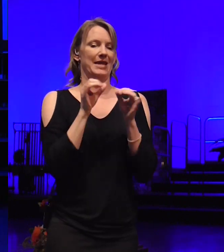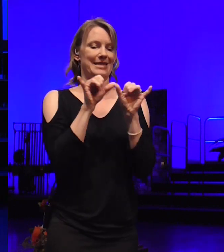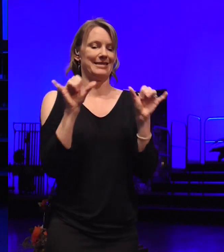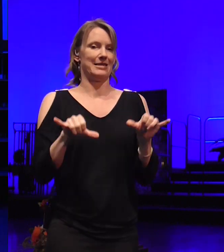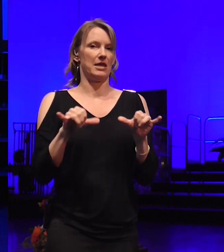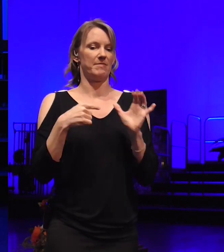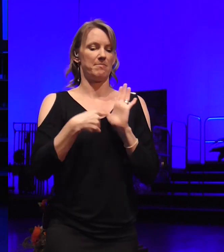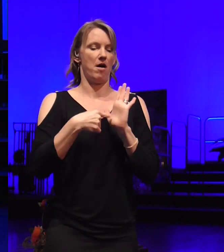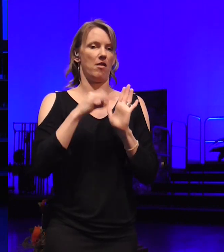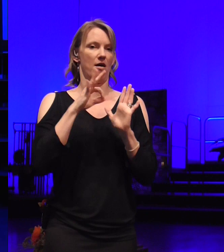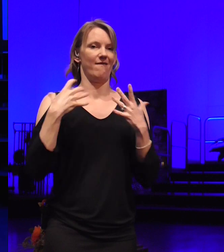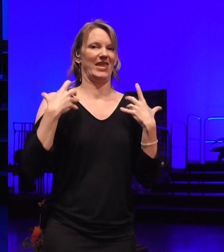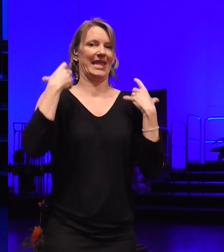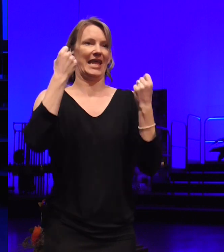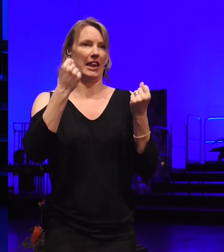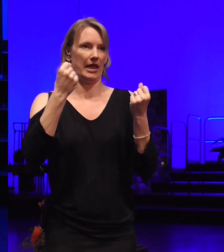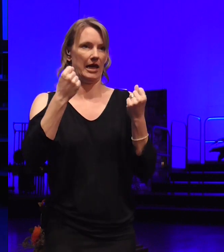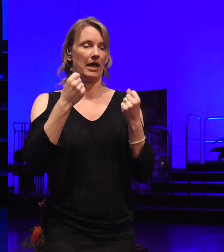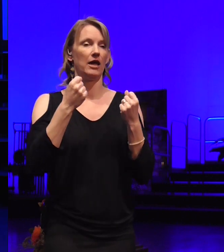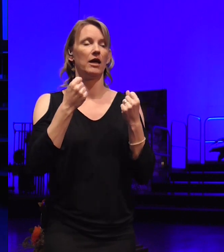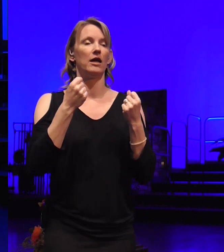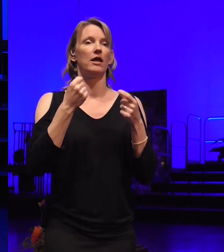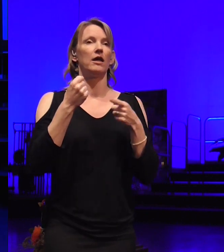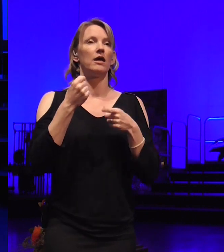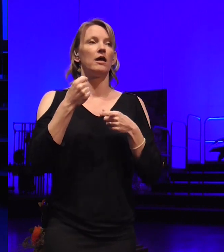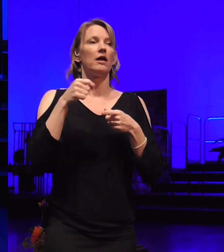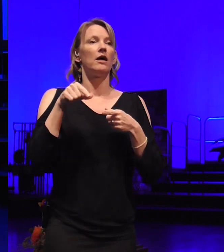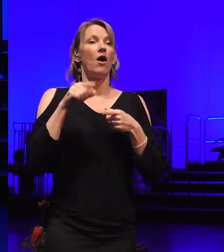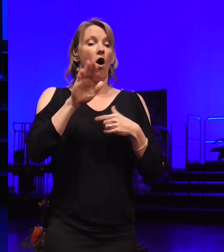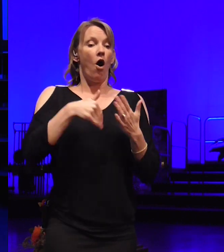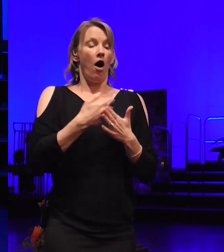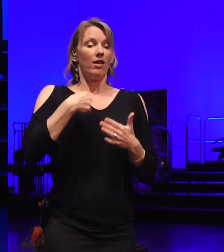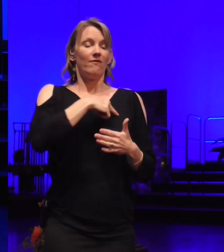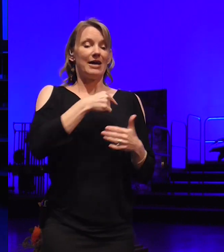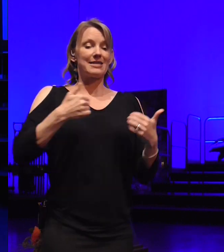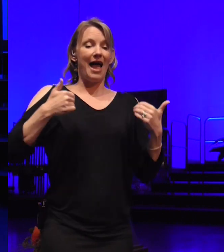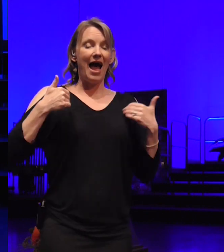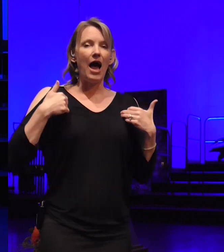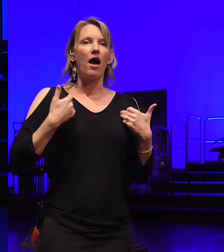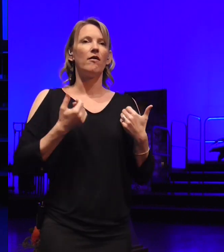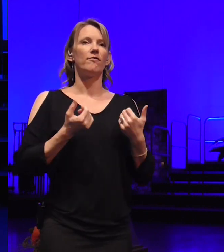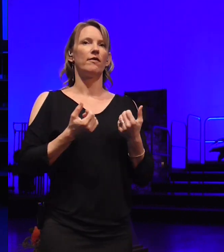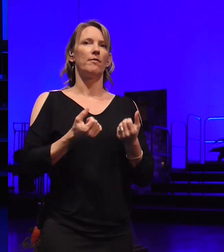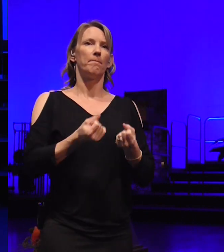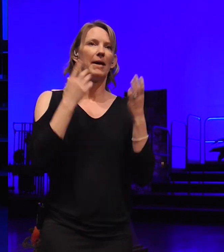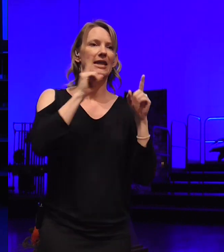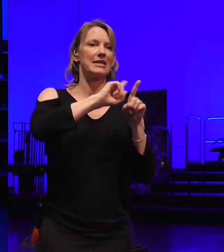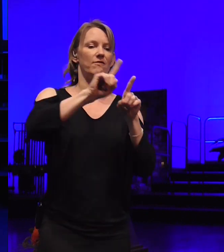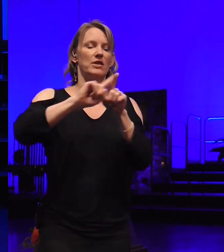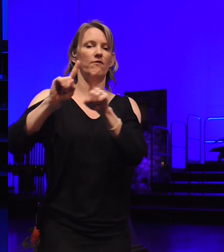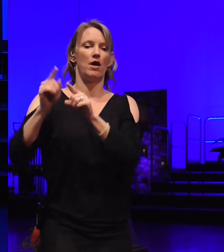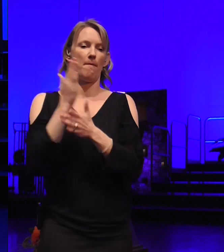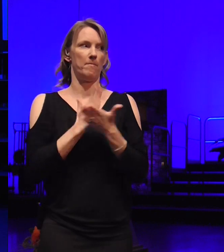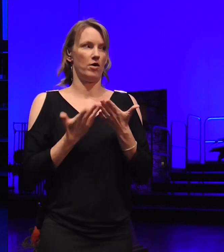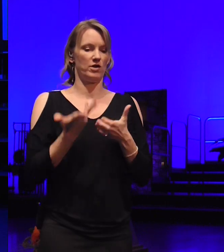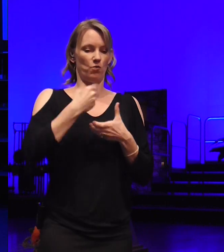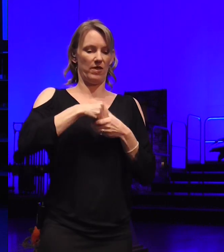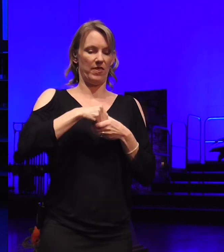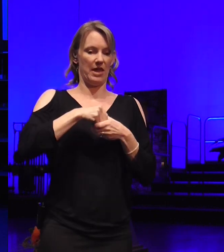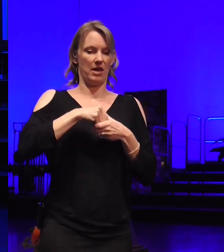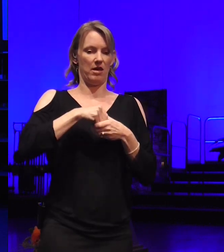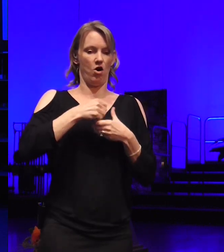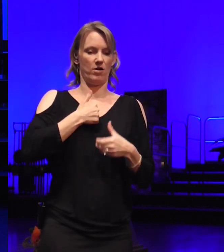of healing. And with this comes the idea that all of us have all of these various parts